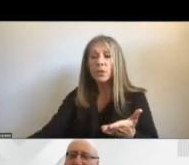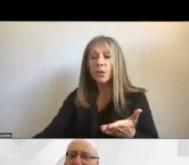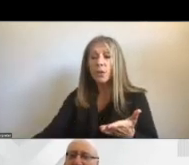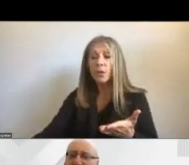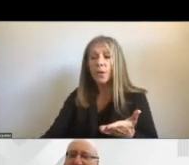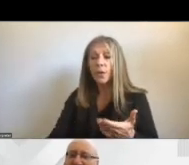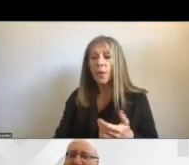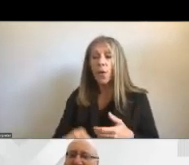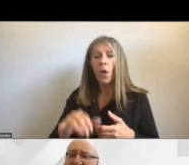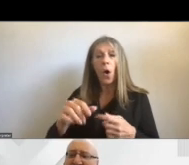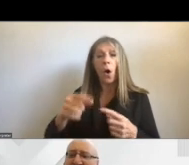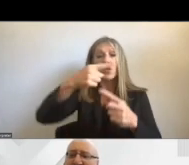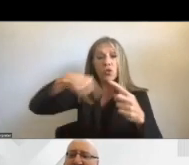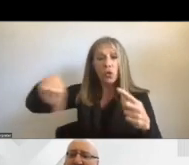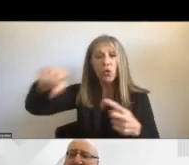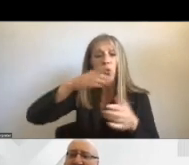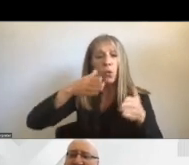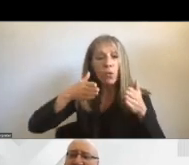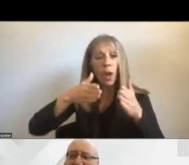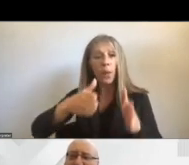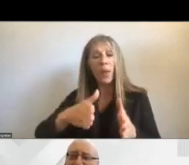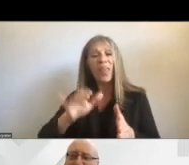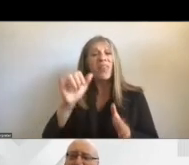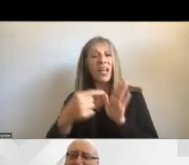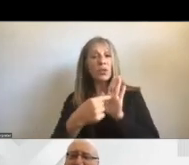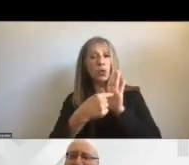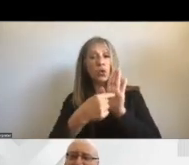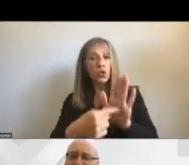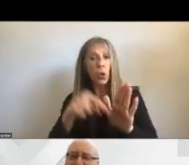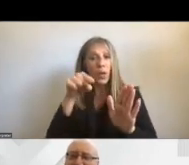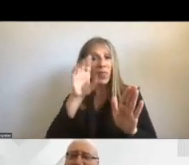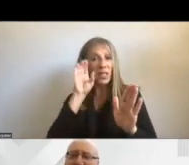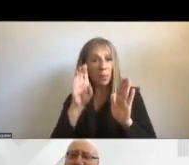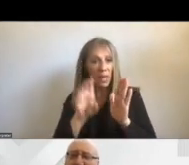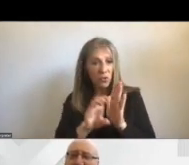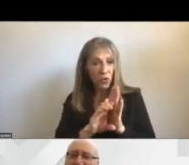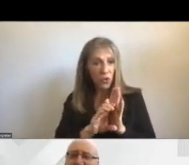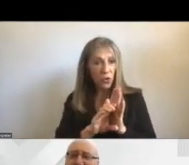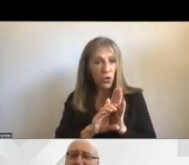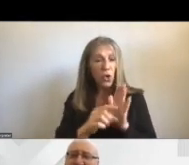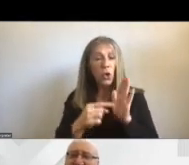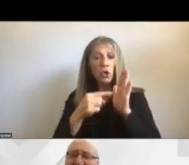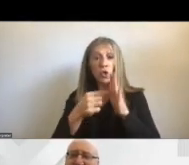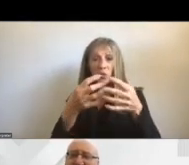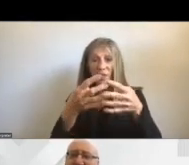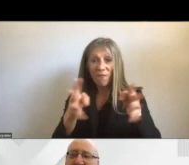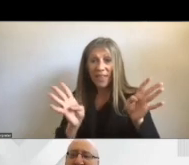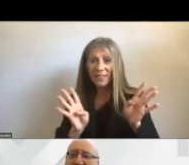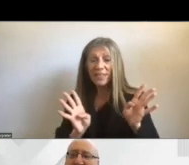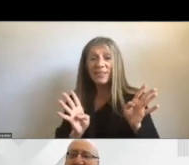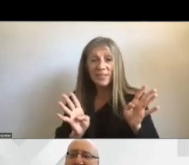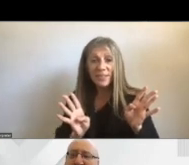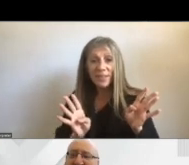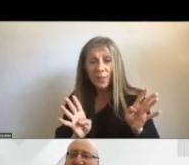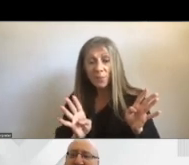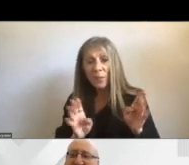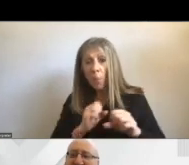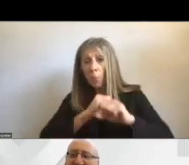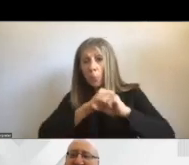surface. The illustration on the slide shows that minimum required 2-foot spacing between the detectable warning